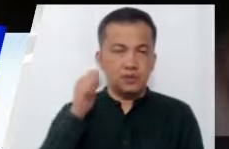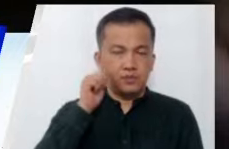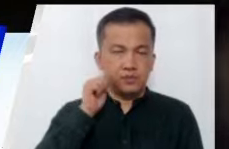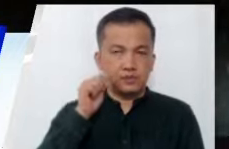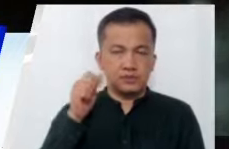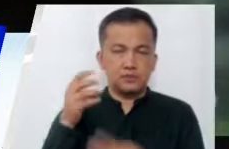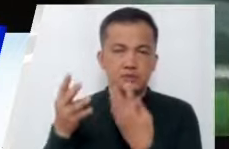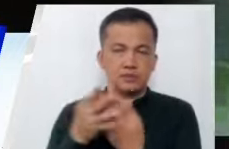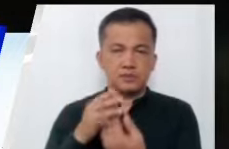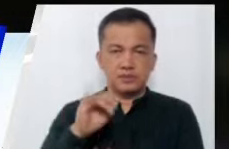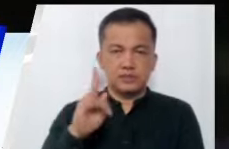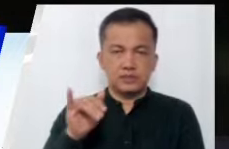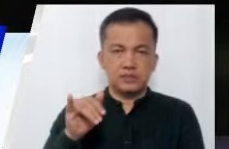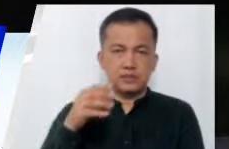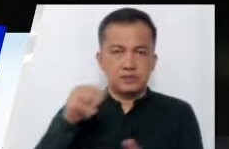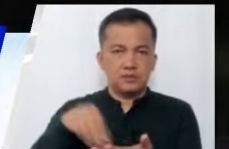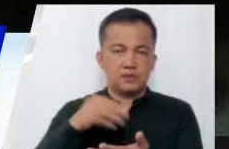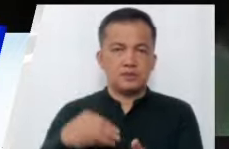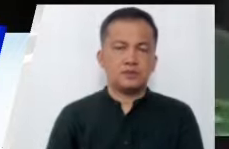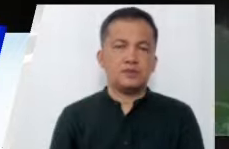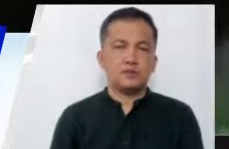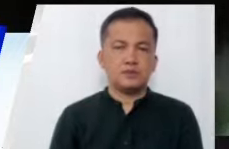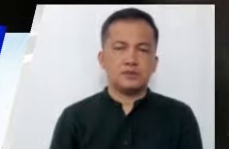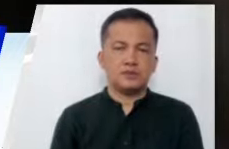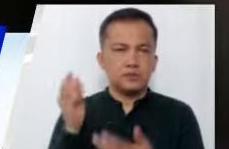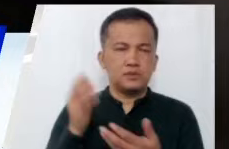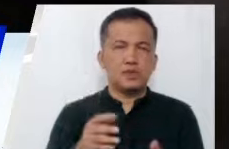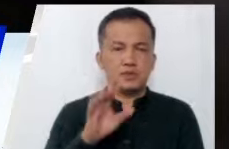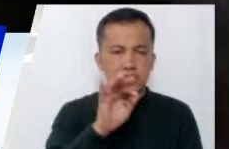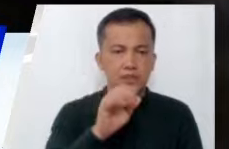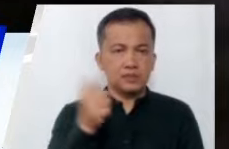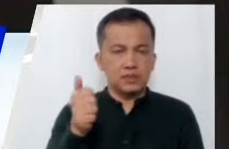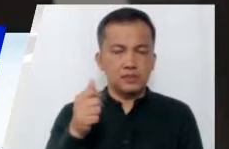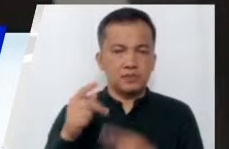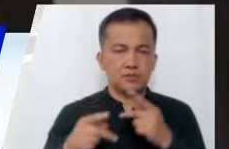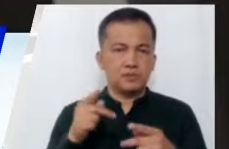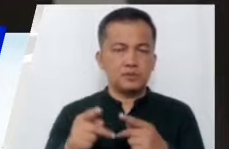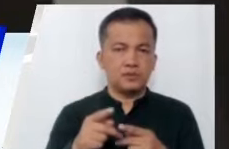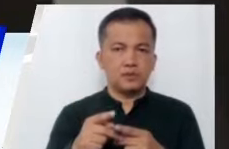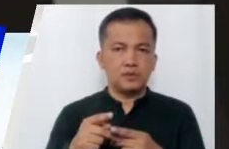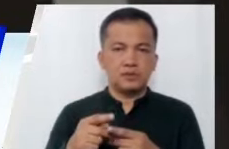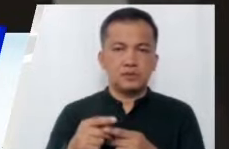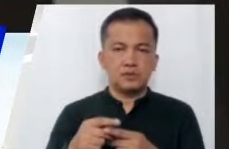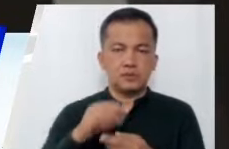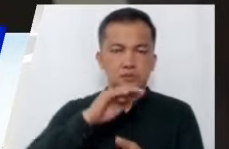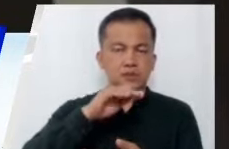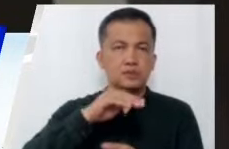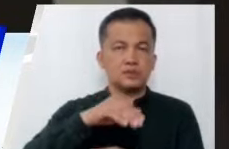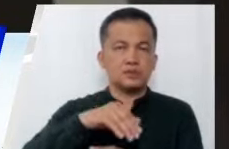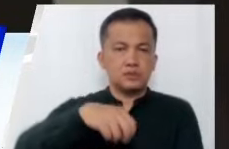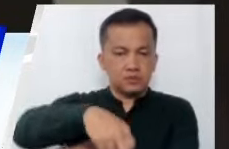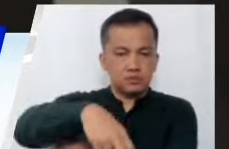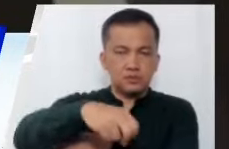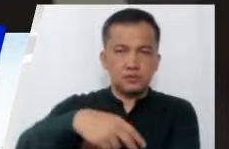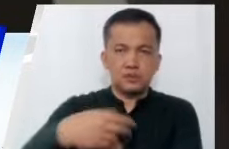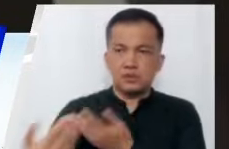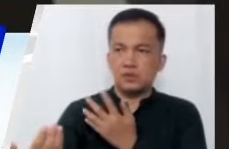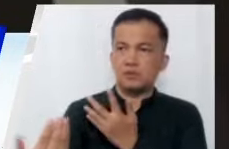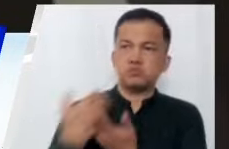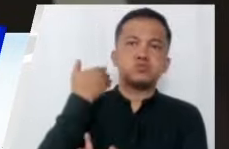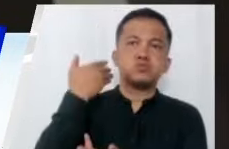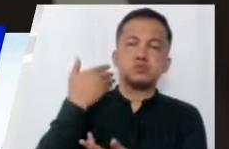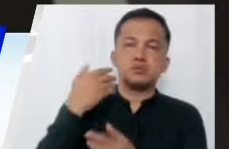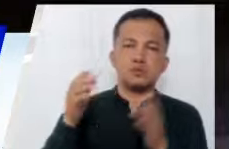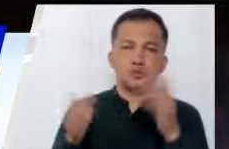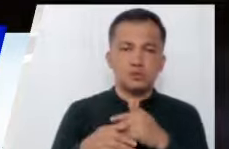They bring 9-10 people to serve you in the middle of the night. They just parang badger and go to your room and then demand you to